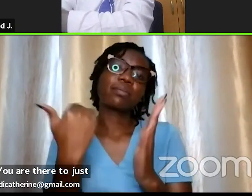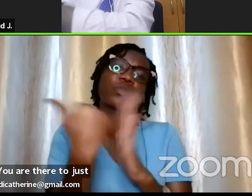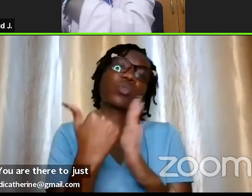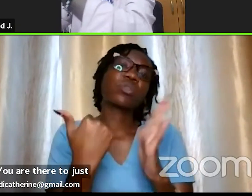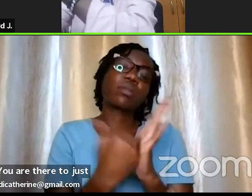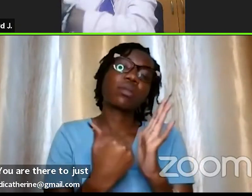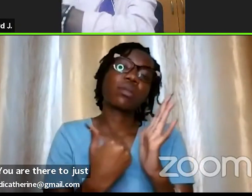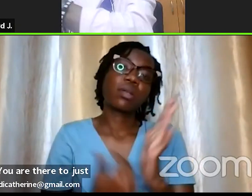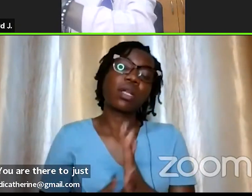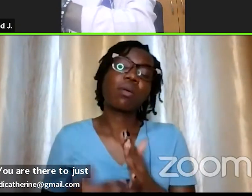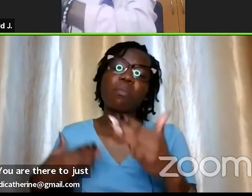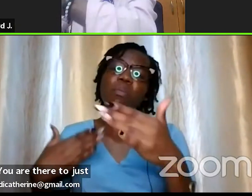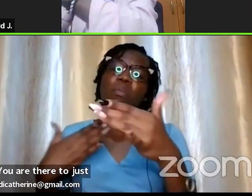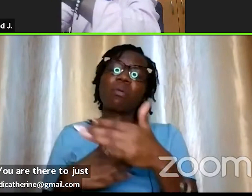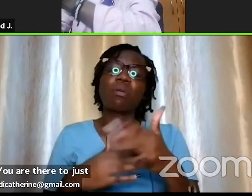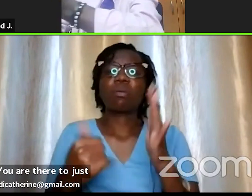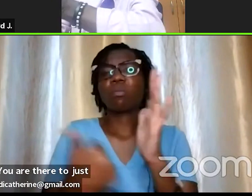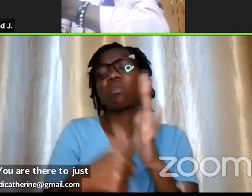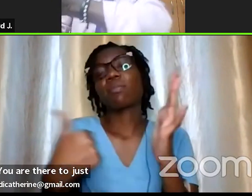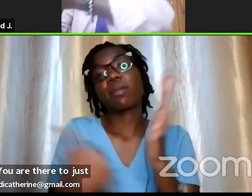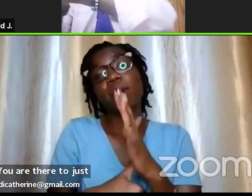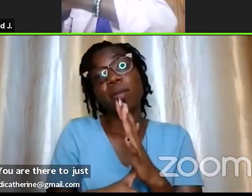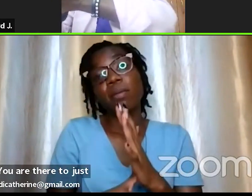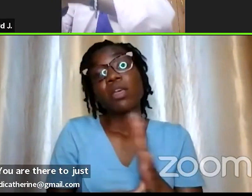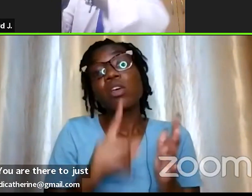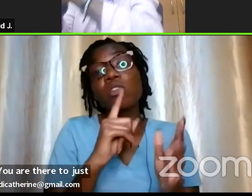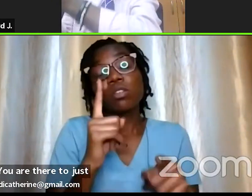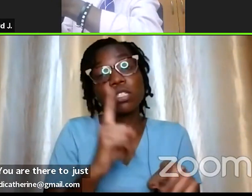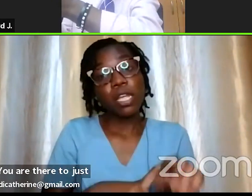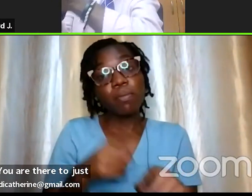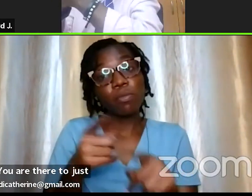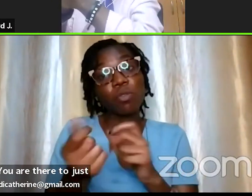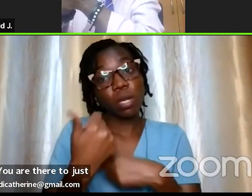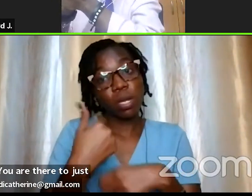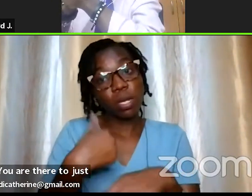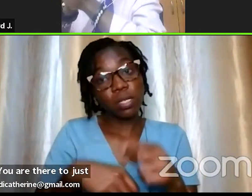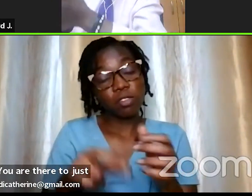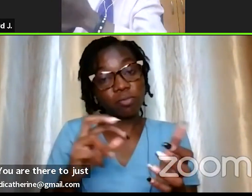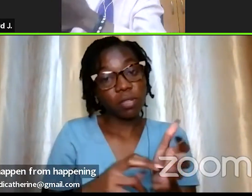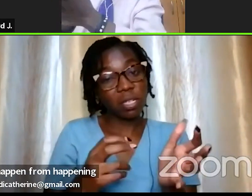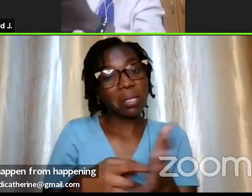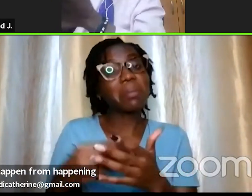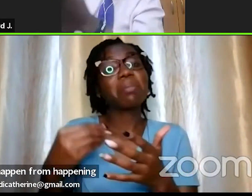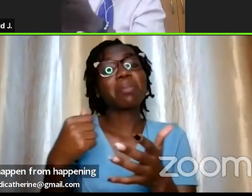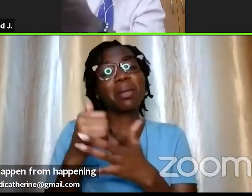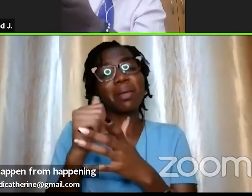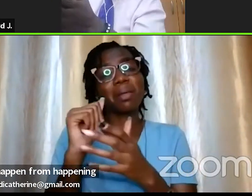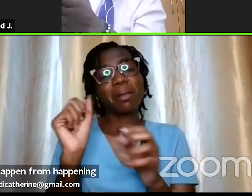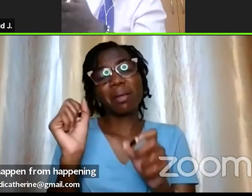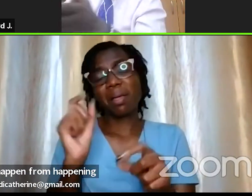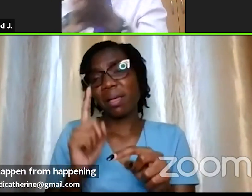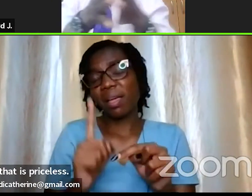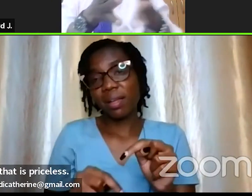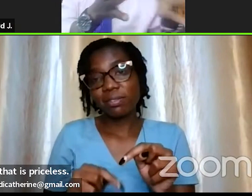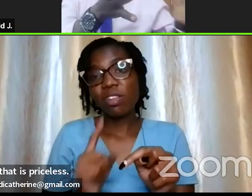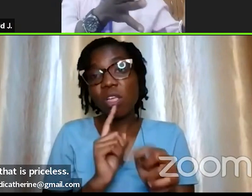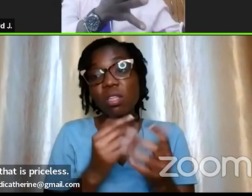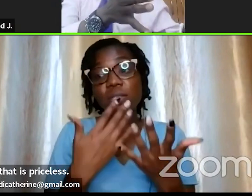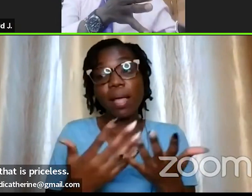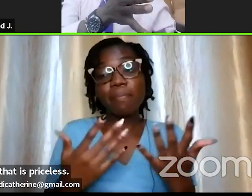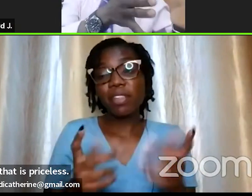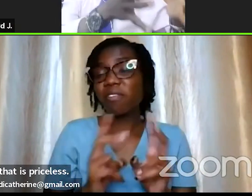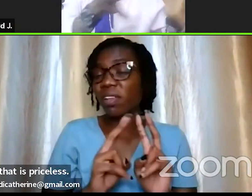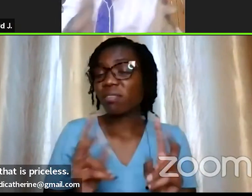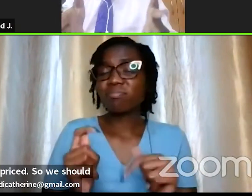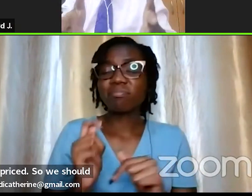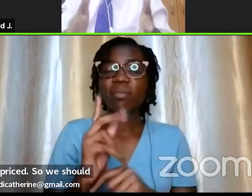from happening. When you are a proactive, that is priceless. That is something that is highly priced. So we should move